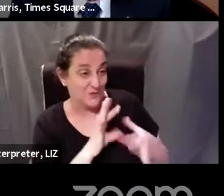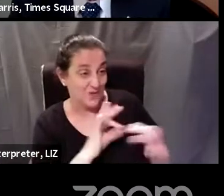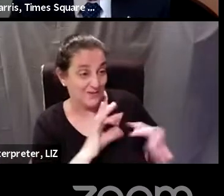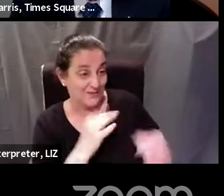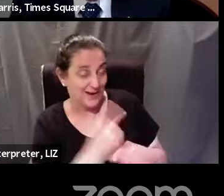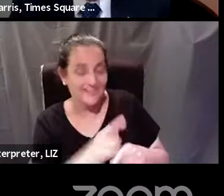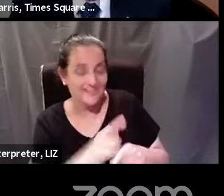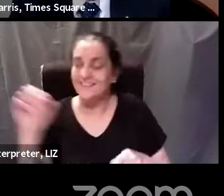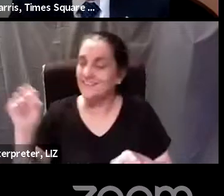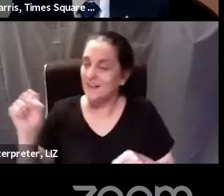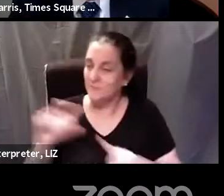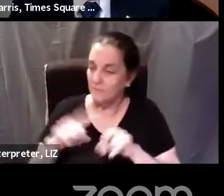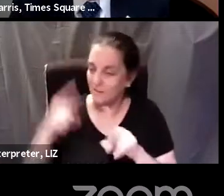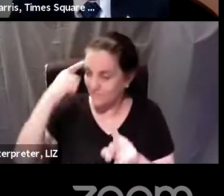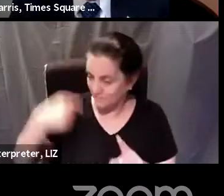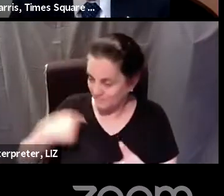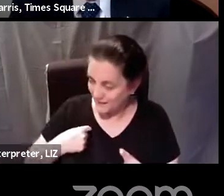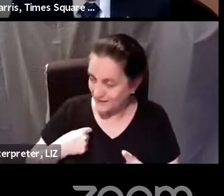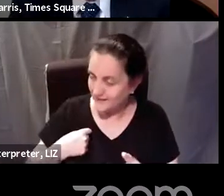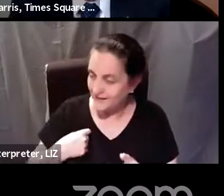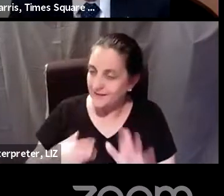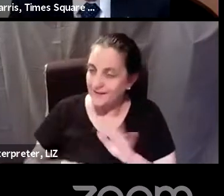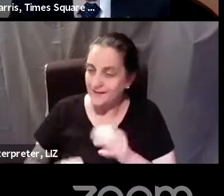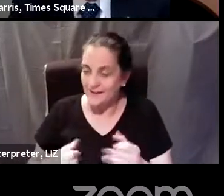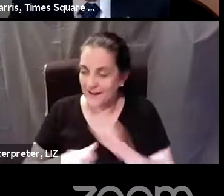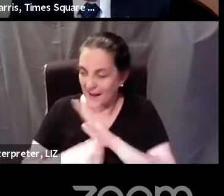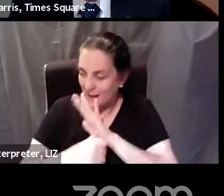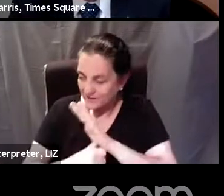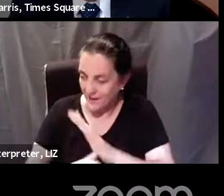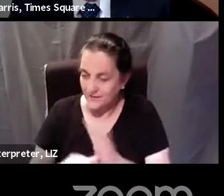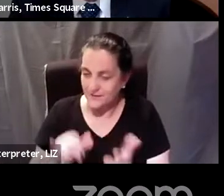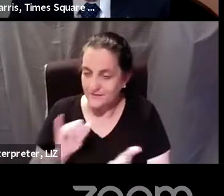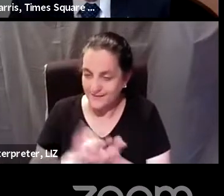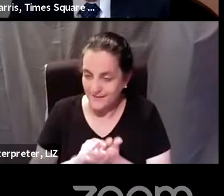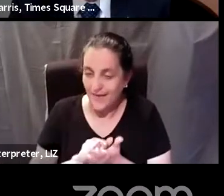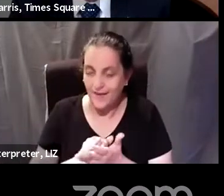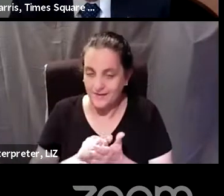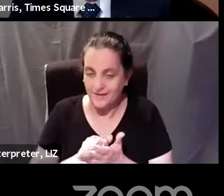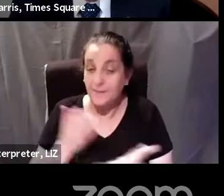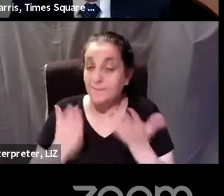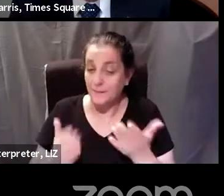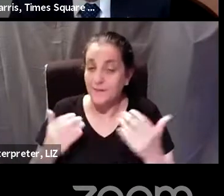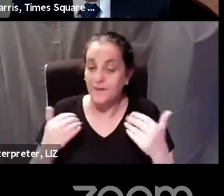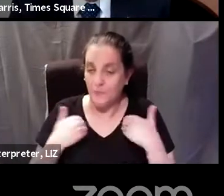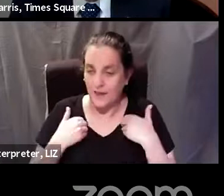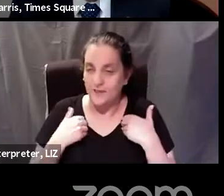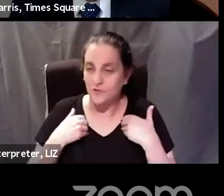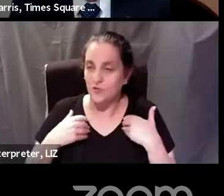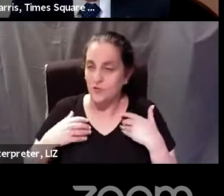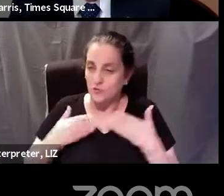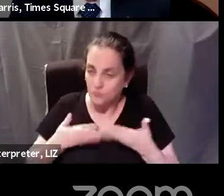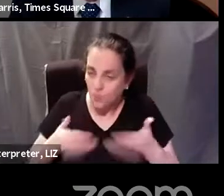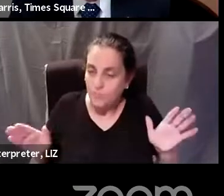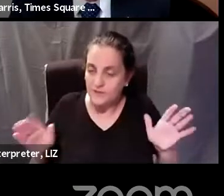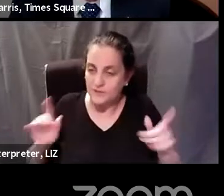what it does to me is it underlines that, you know, he may have a receptivity to understanding that